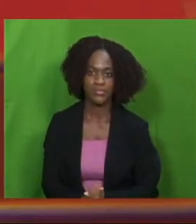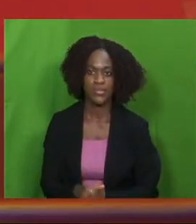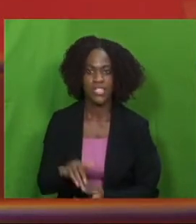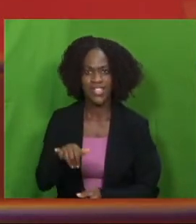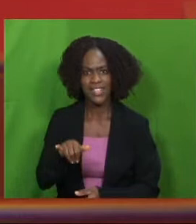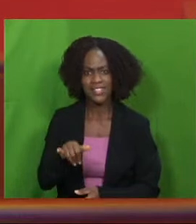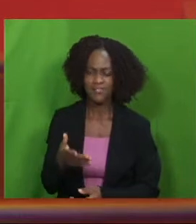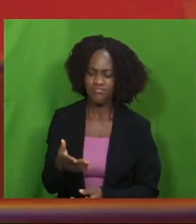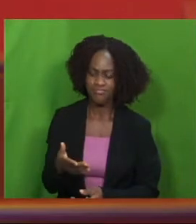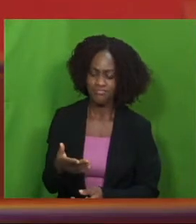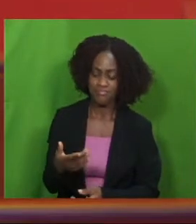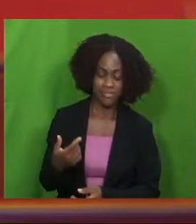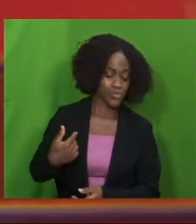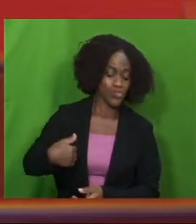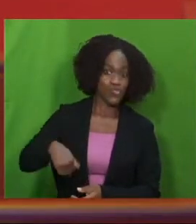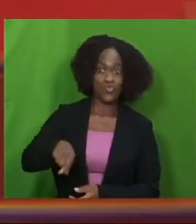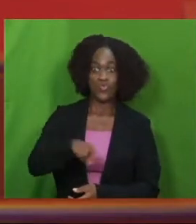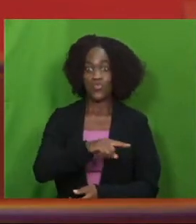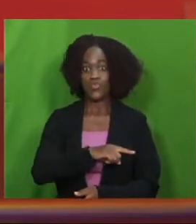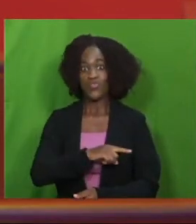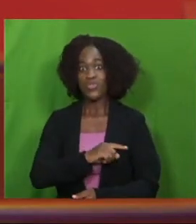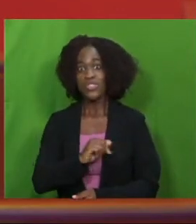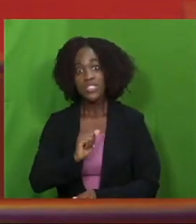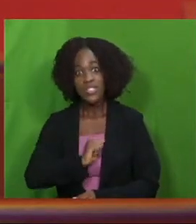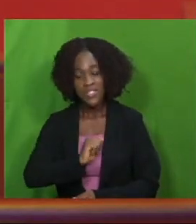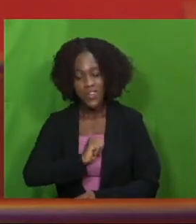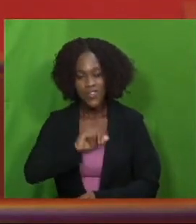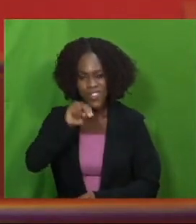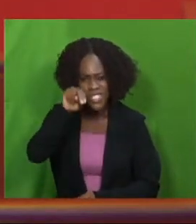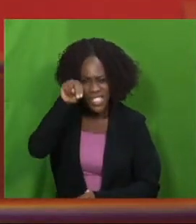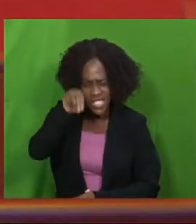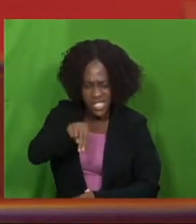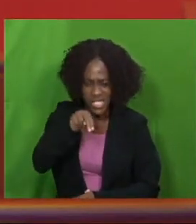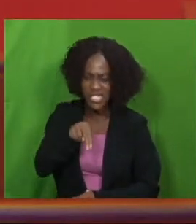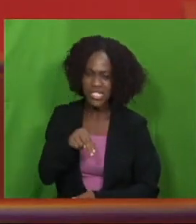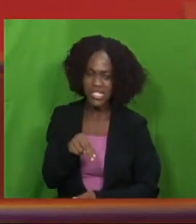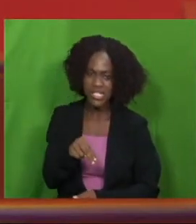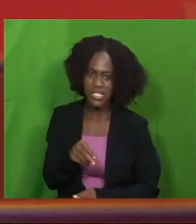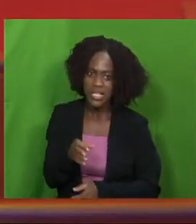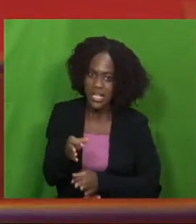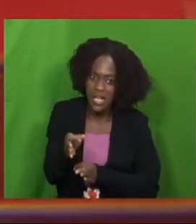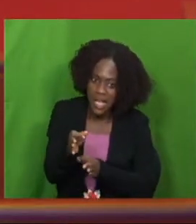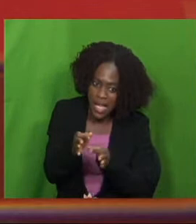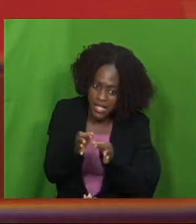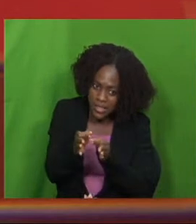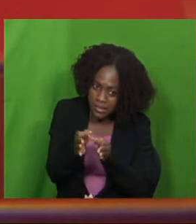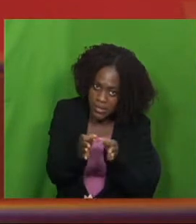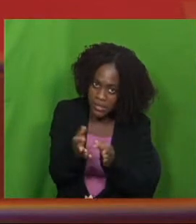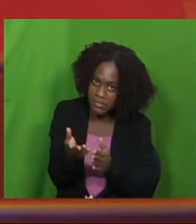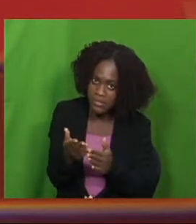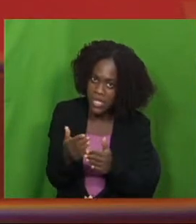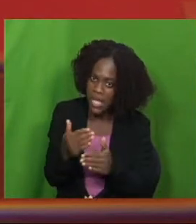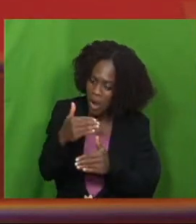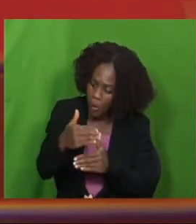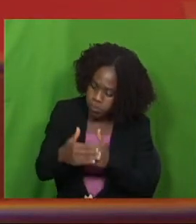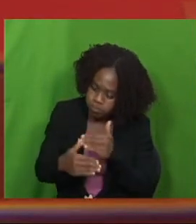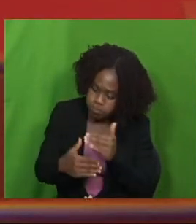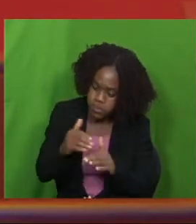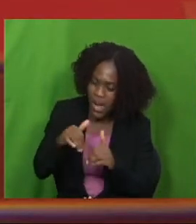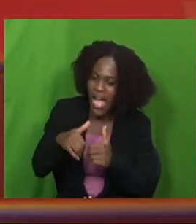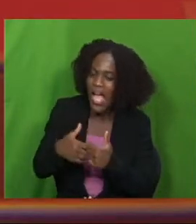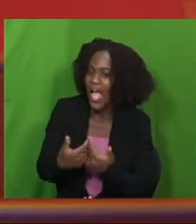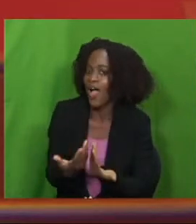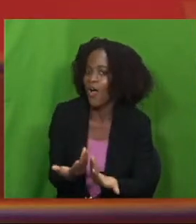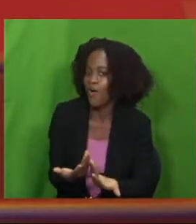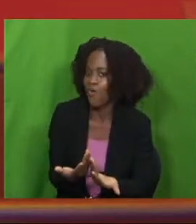we will have to fashion out the process of how to do it.